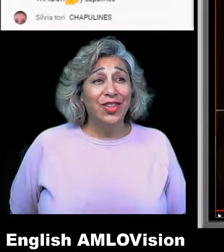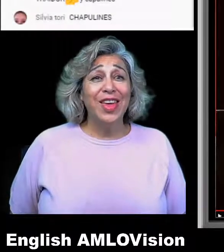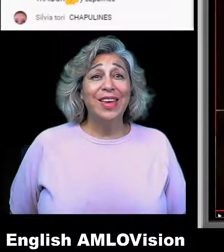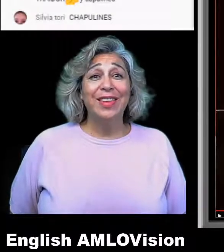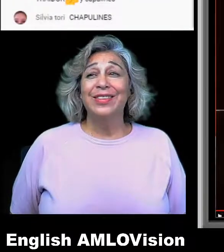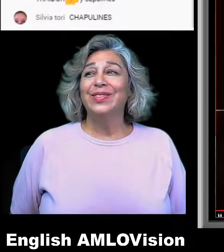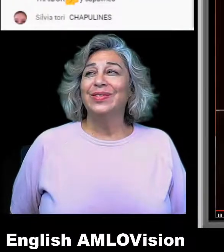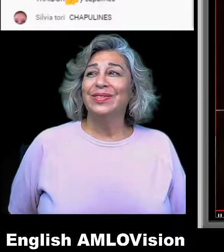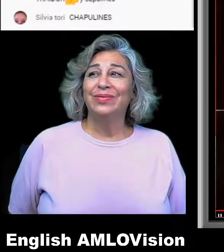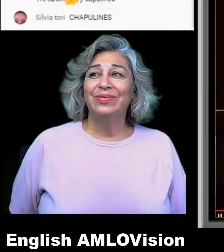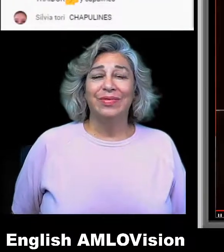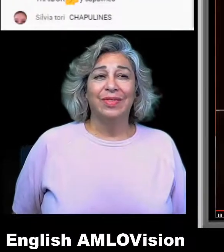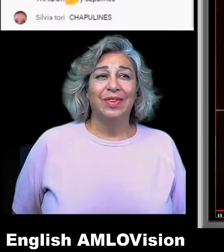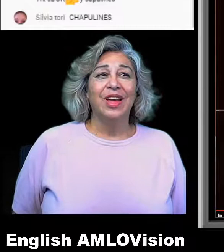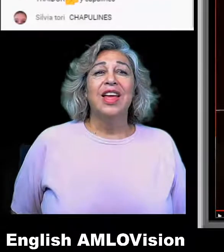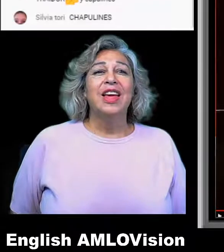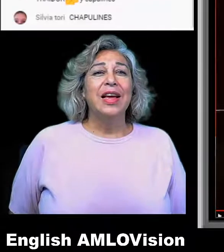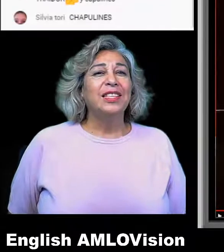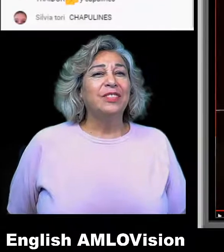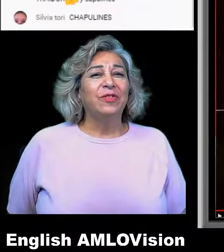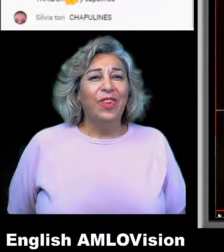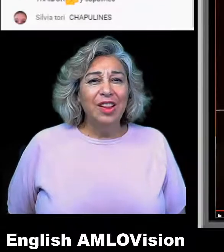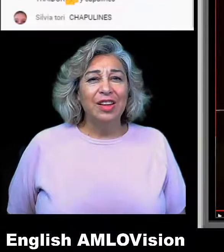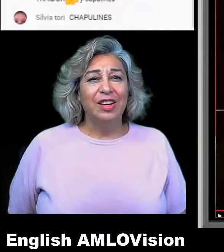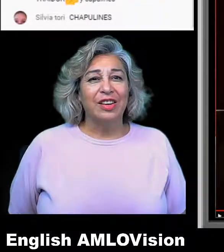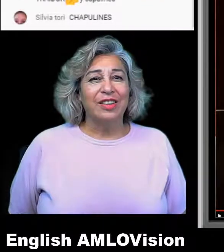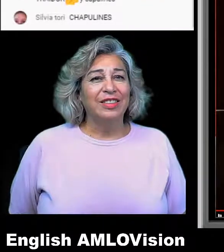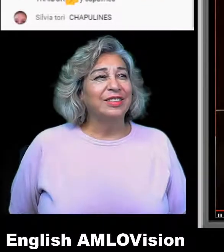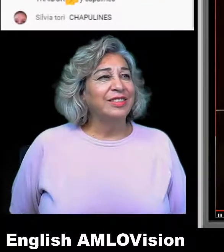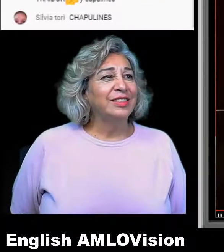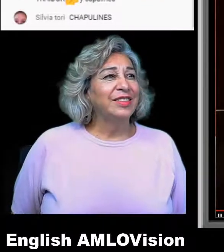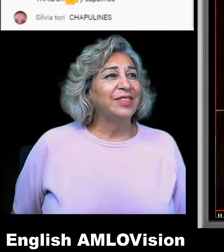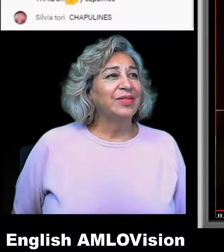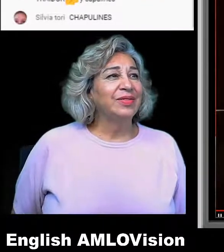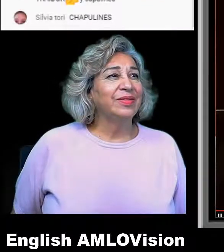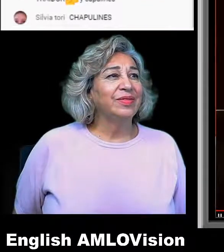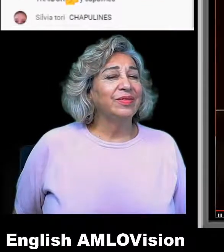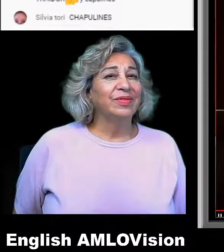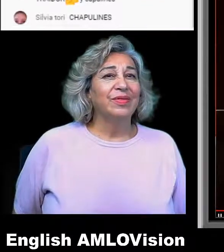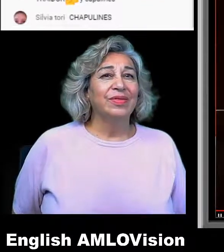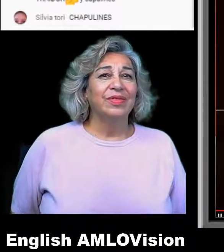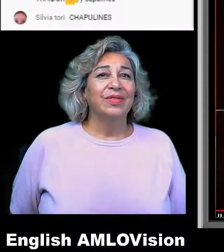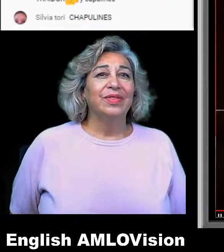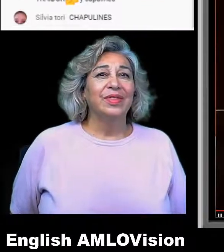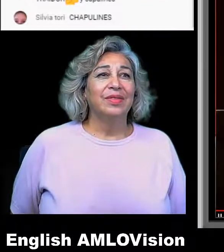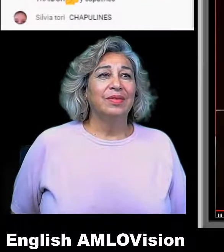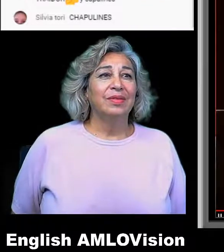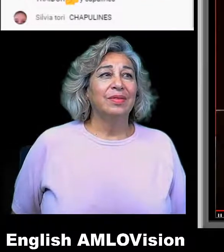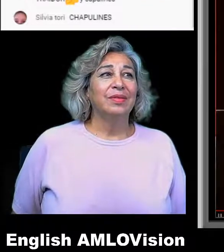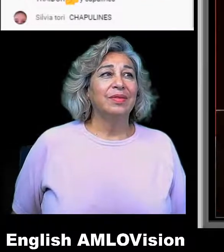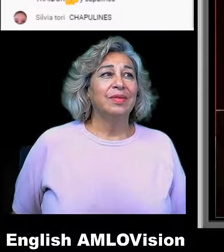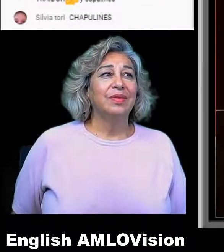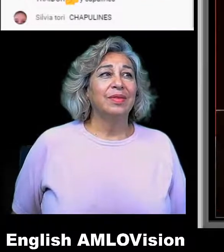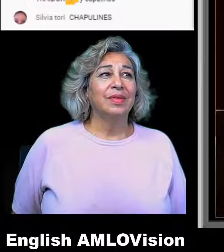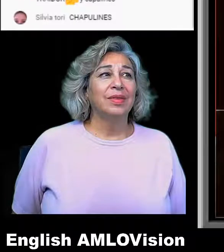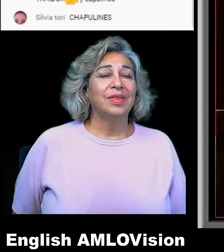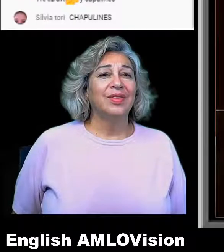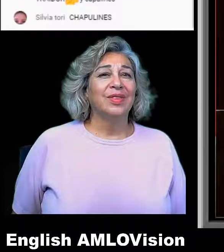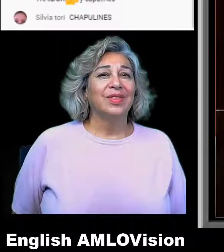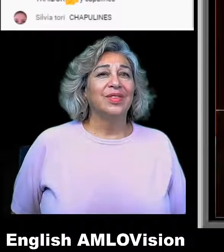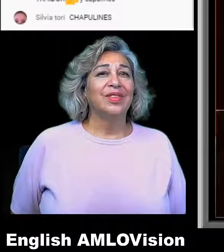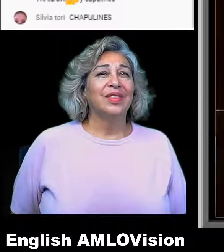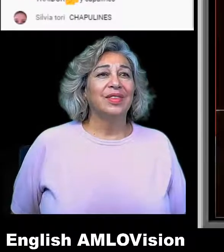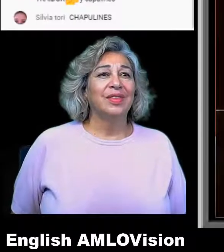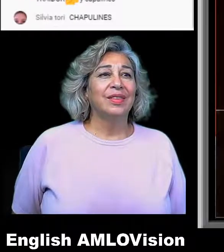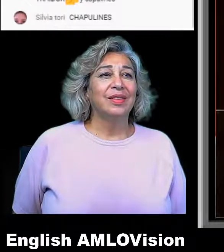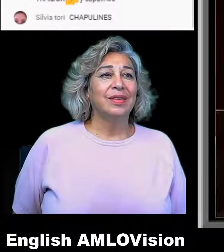underhanded thing? Vulgar. It's vulgar. Los 4 diputados del PRD van a estar 15 minutos